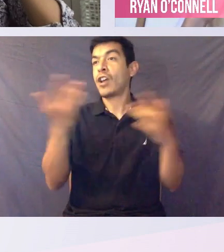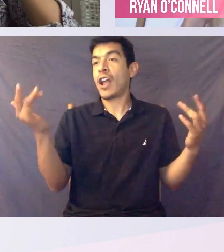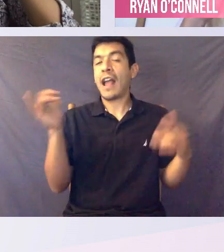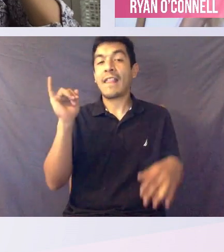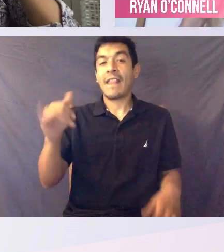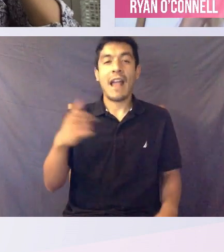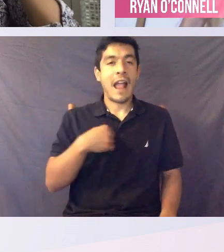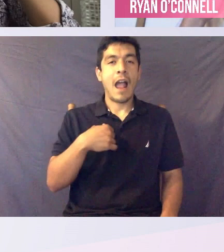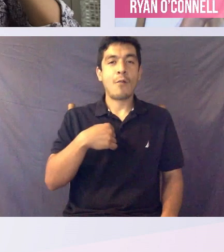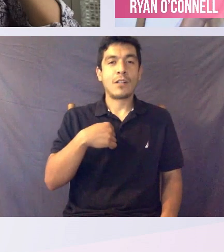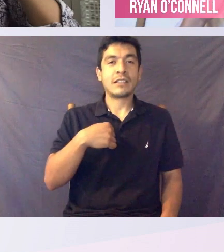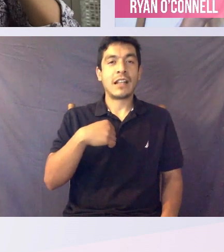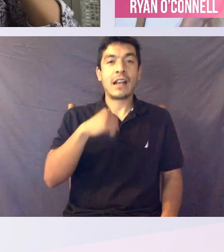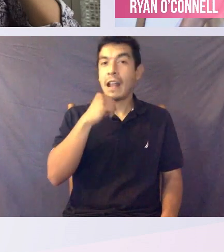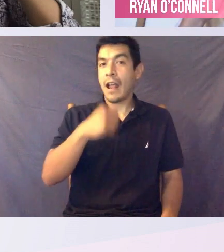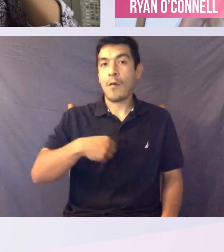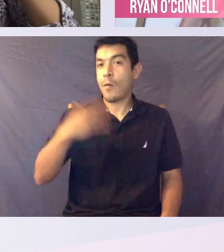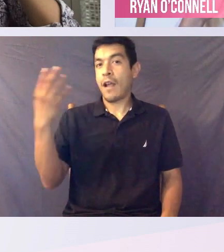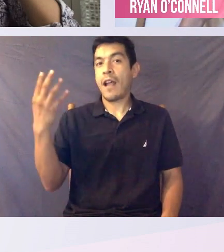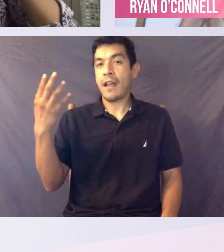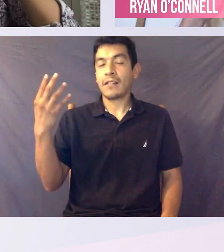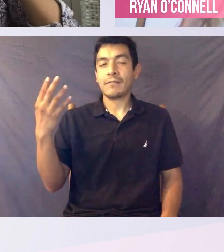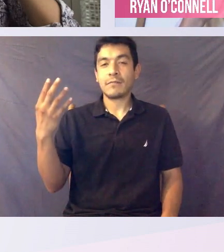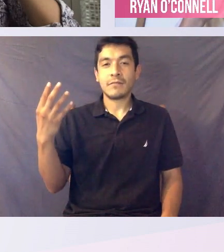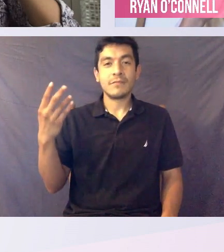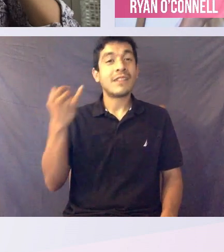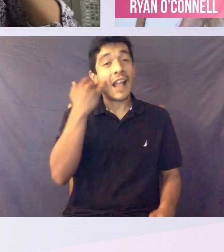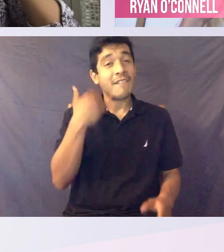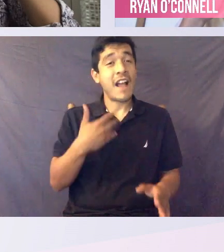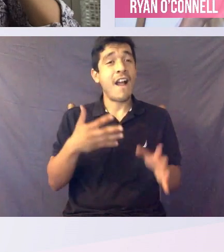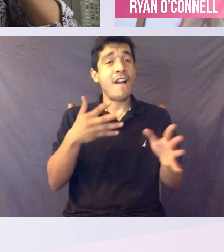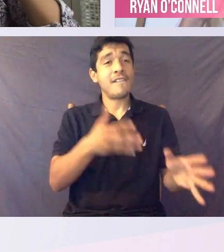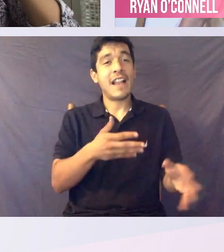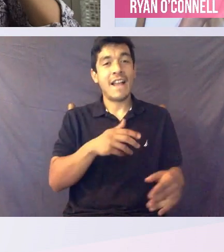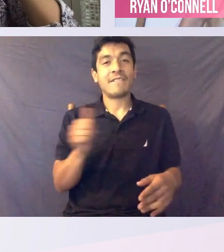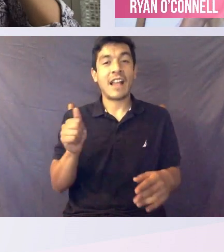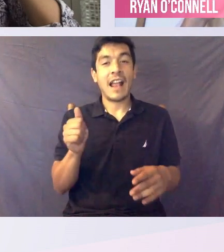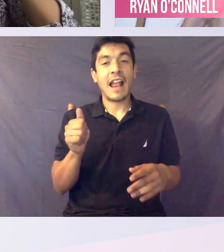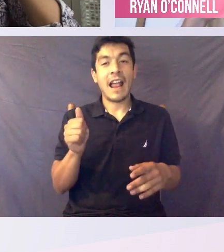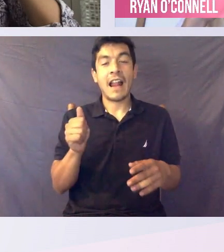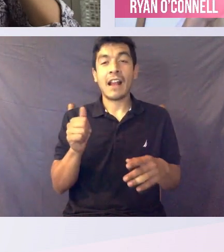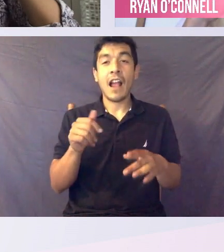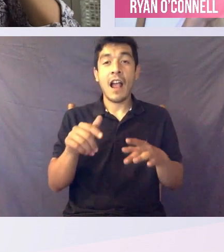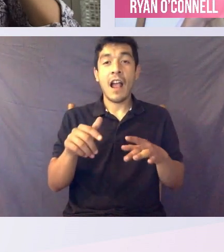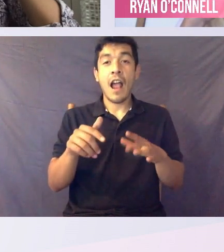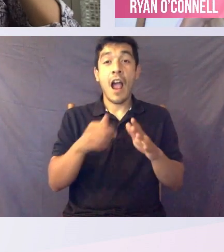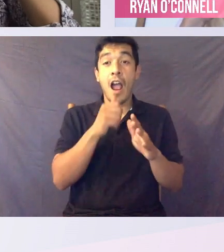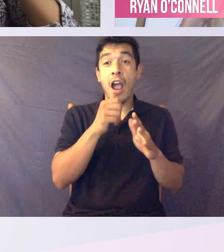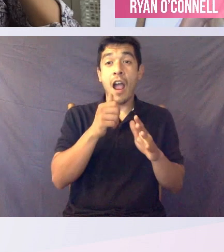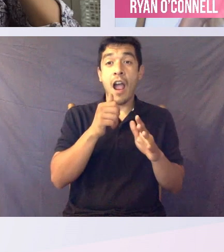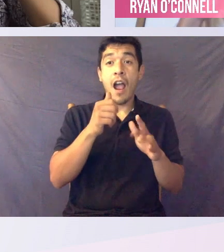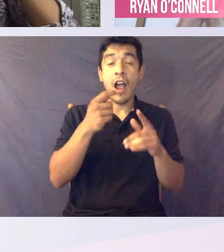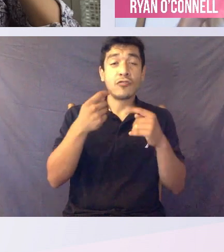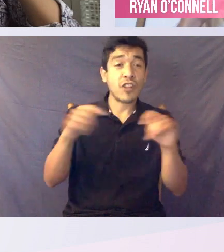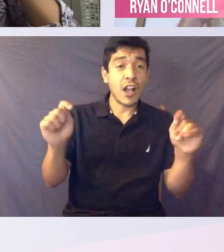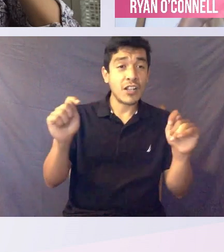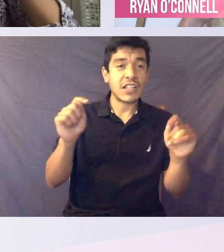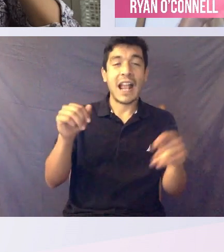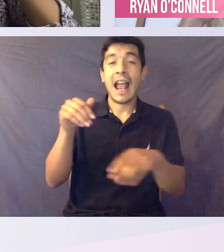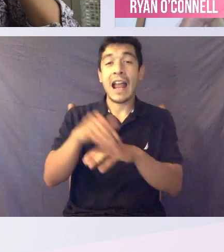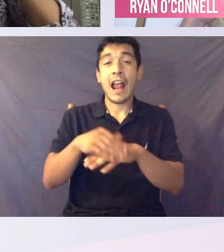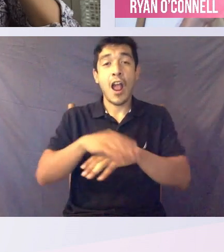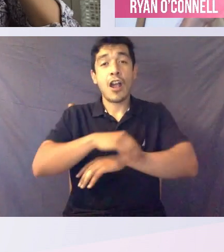not white. If I could leave a rehearsal room, an audition, a night on the stage, a night on